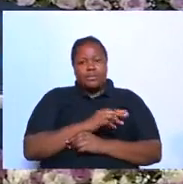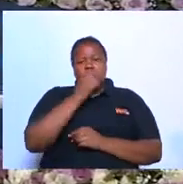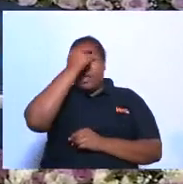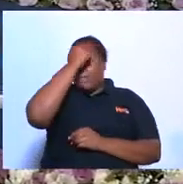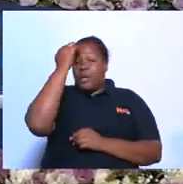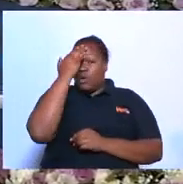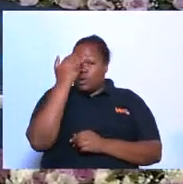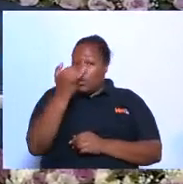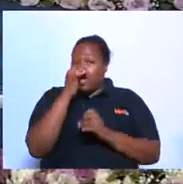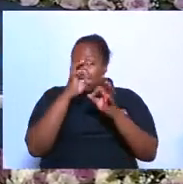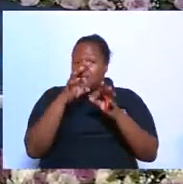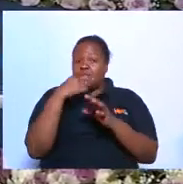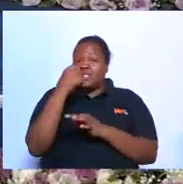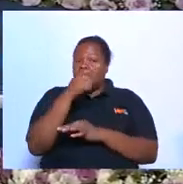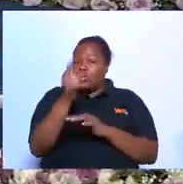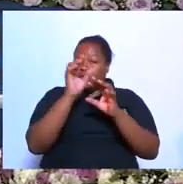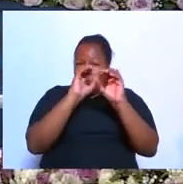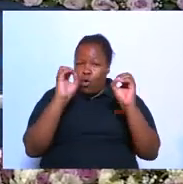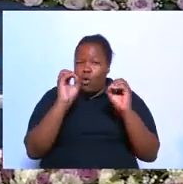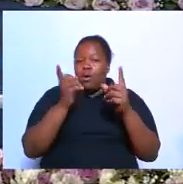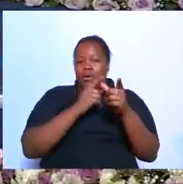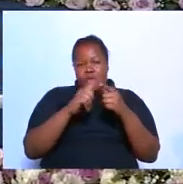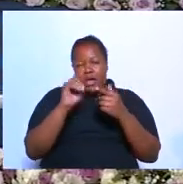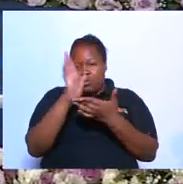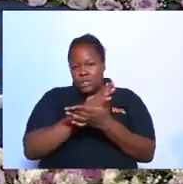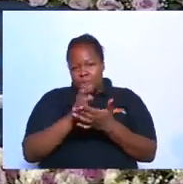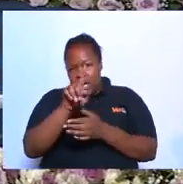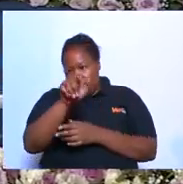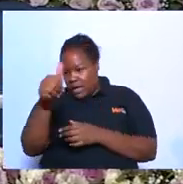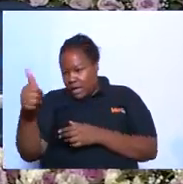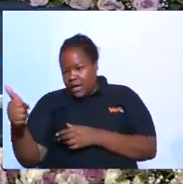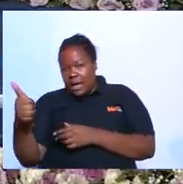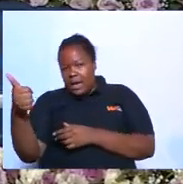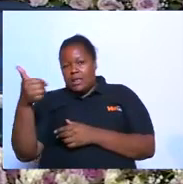because if they don't tell you they will tell somebody else